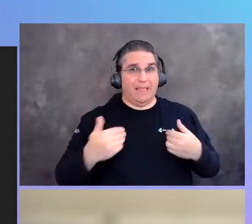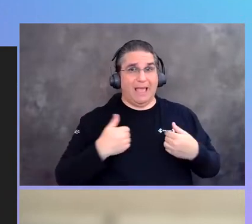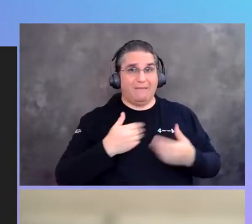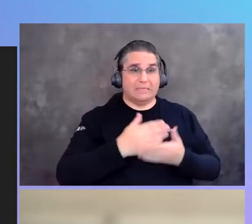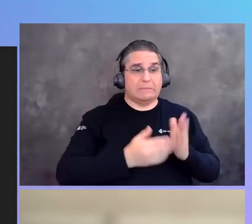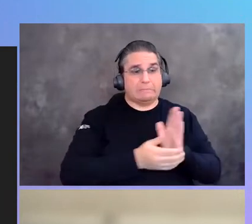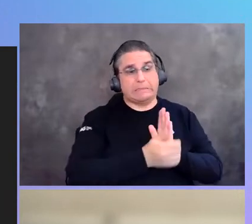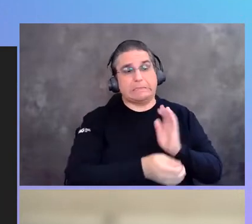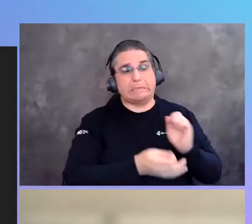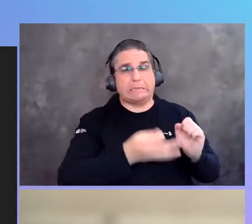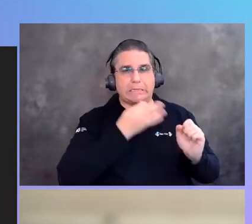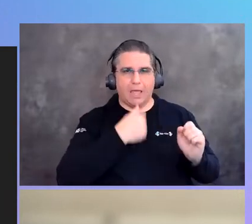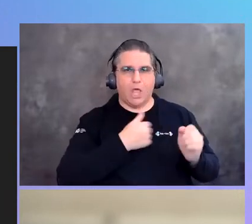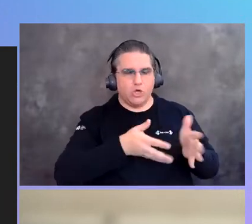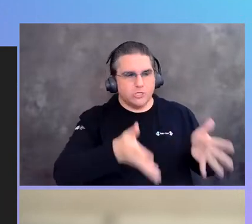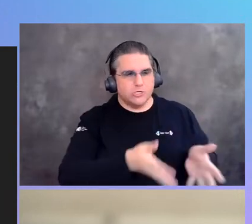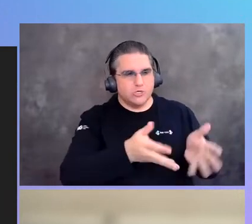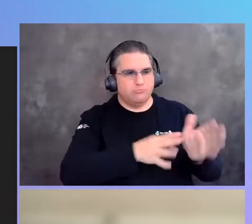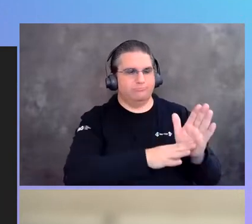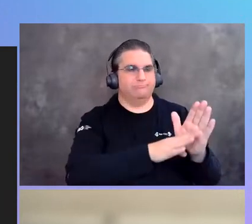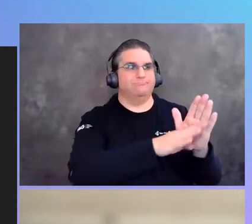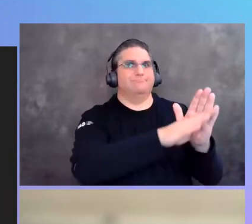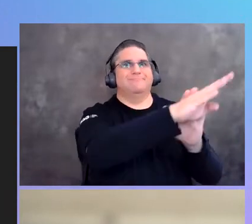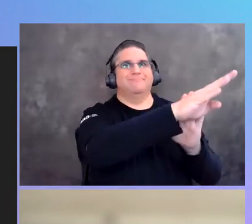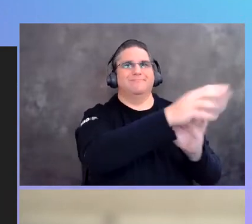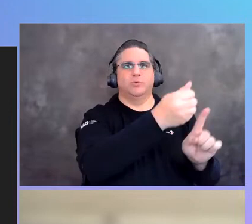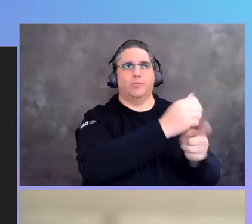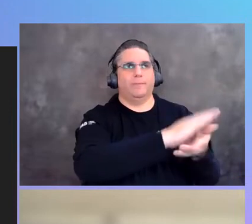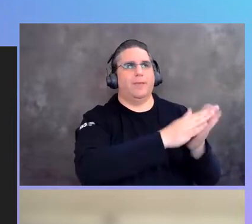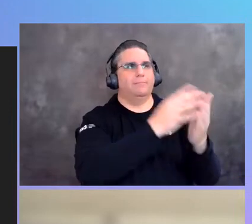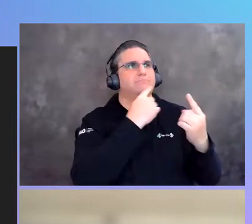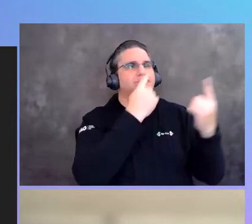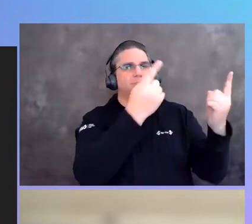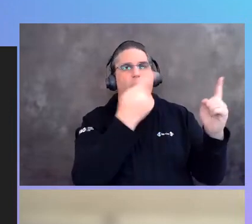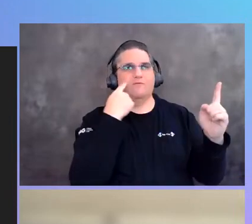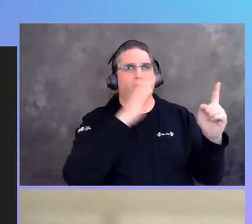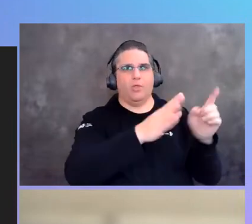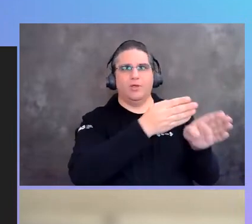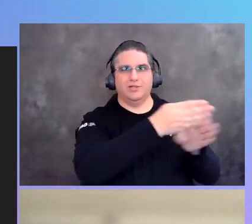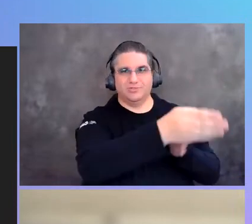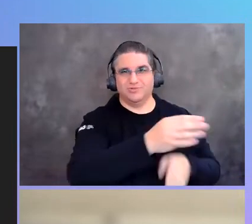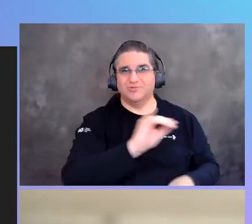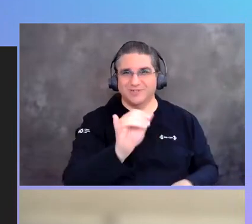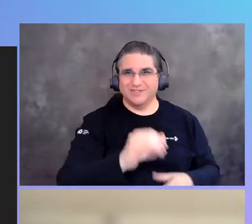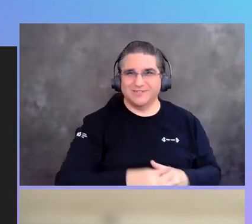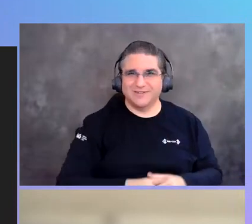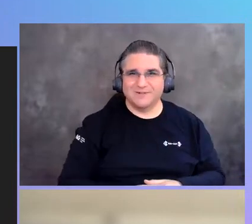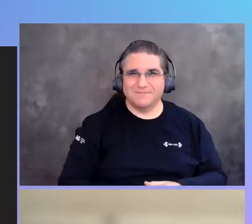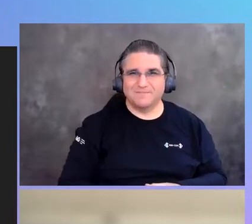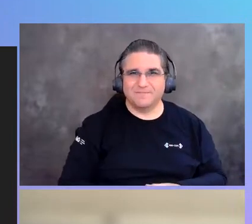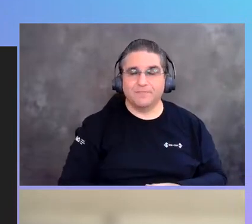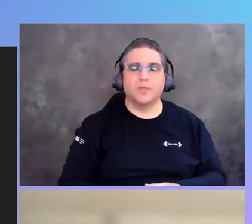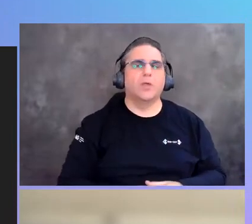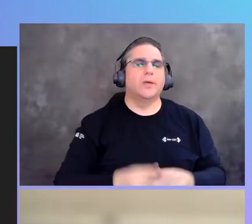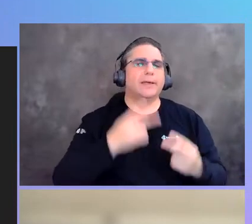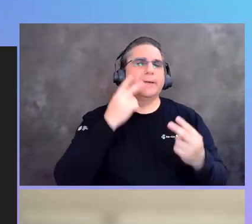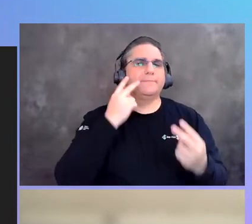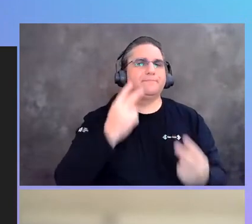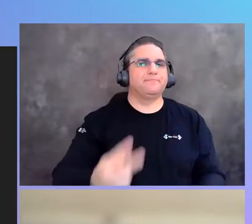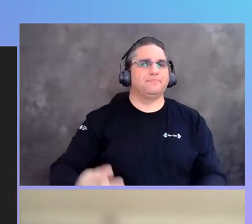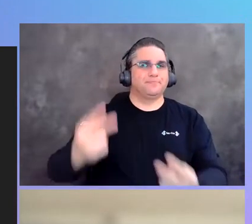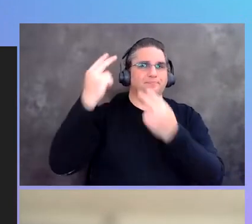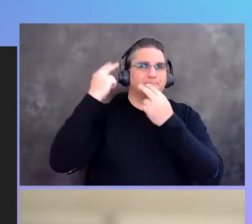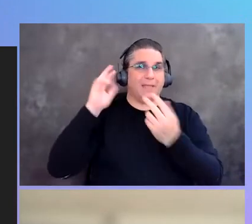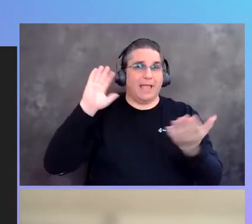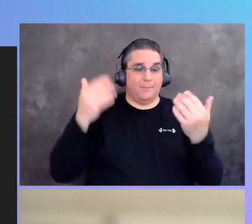right across different industries globally. So how do we both compare? Let's wind back and look at between my great-grandfather and me.